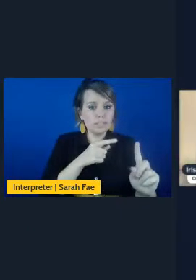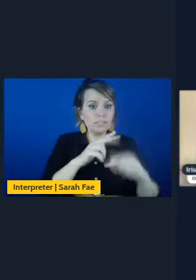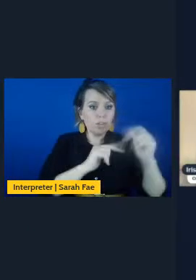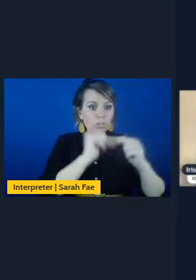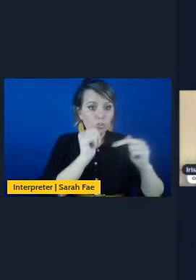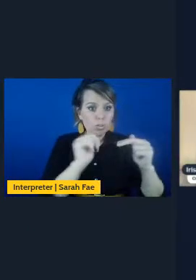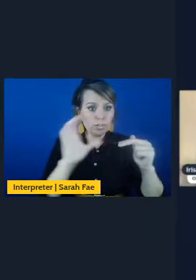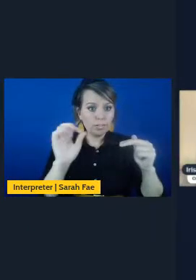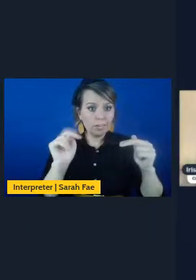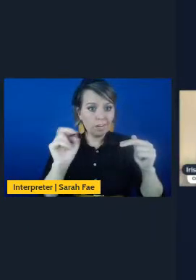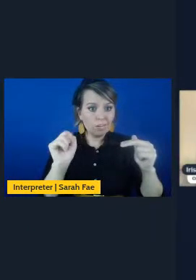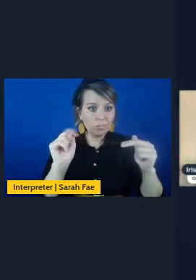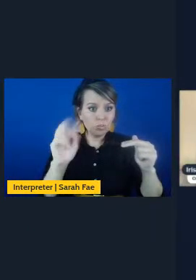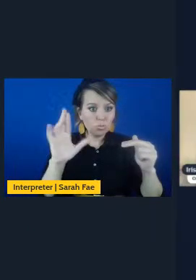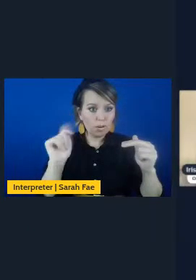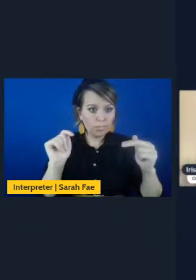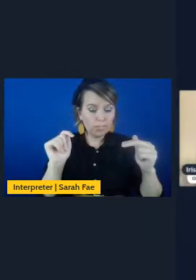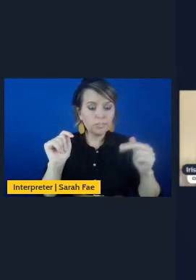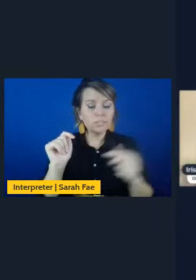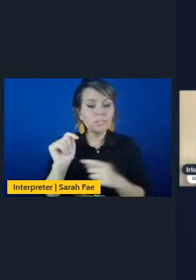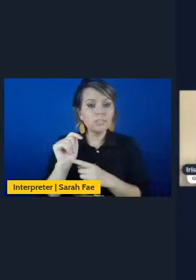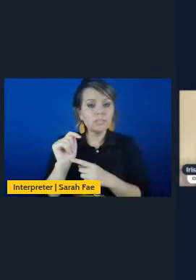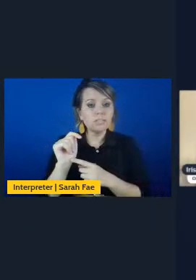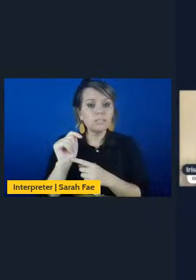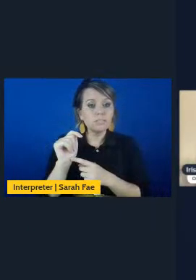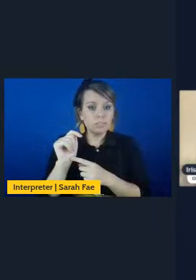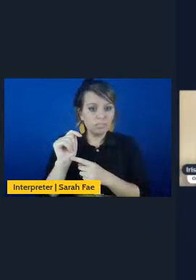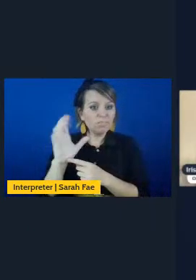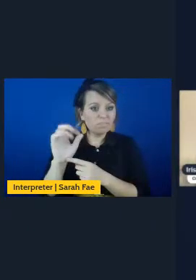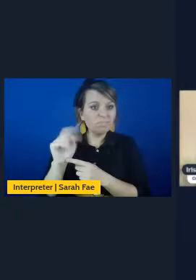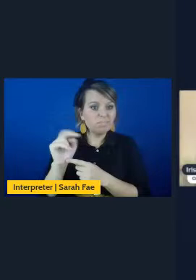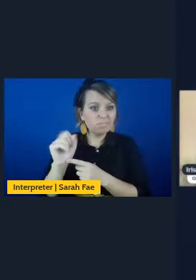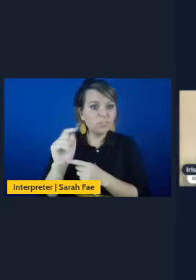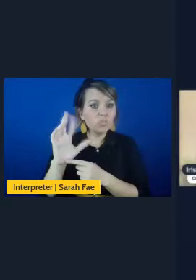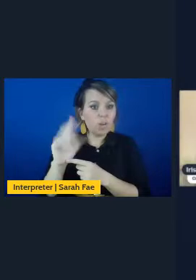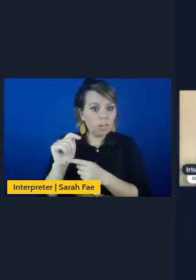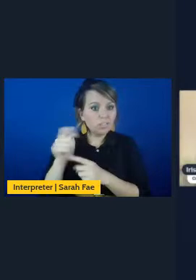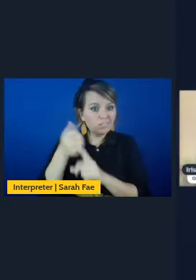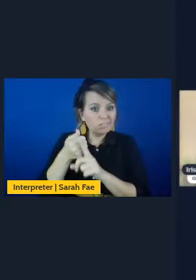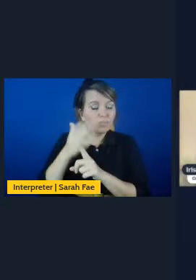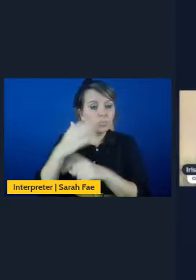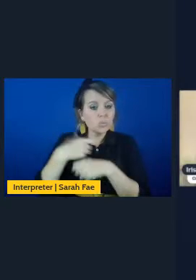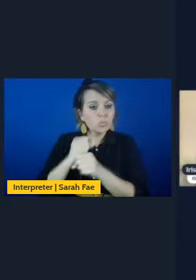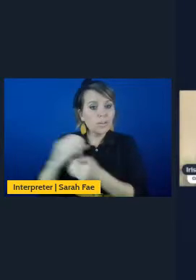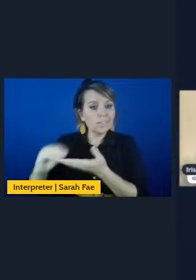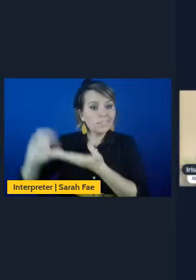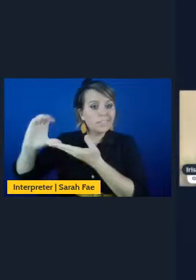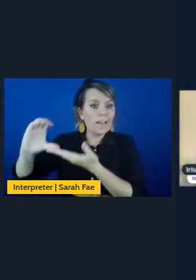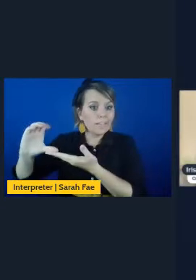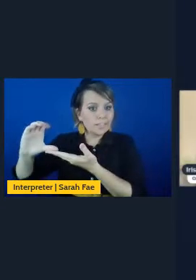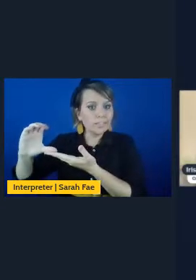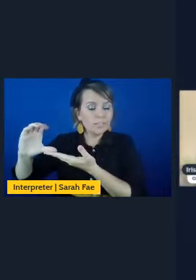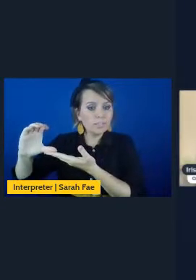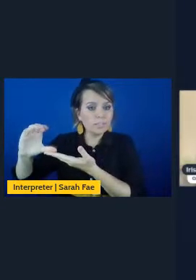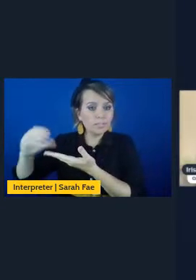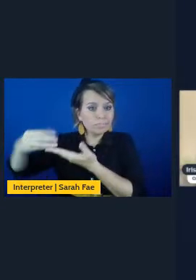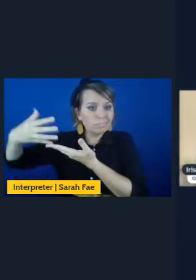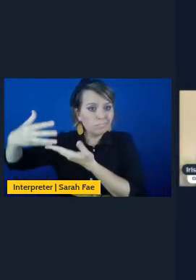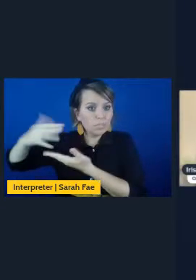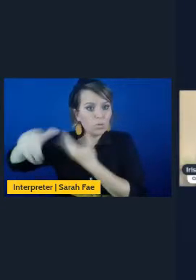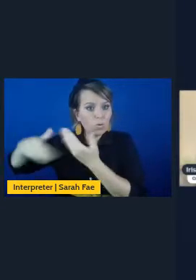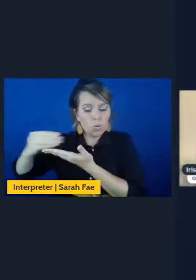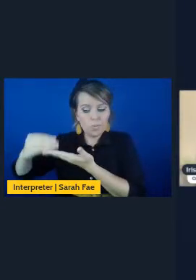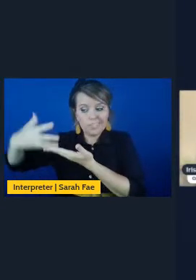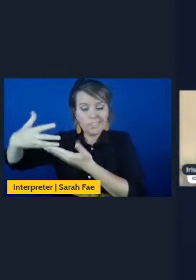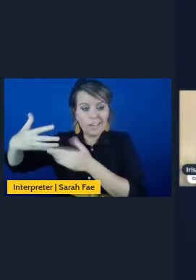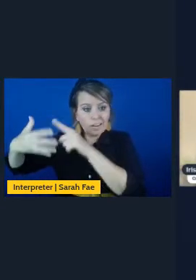this construct is actually going to create a stack, as we'll see once we run these tests, which contains all the